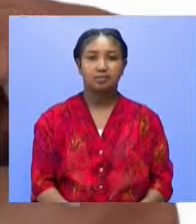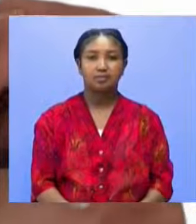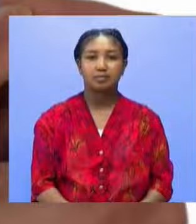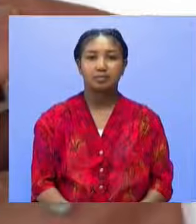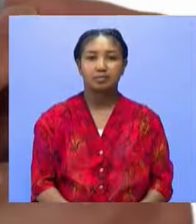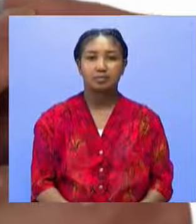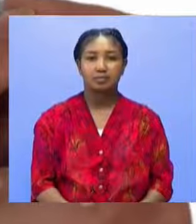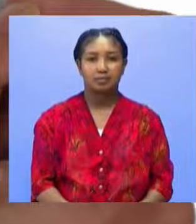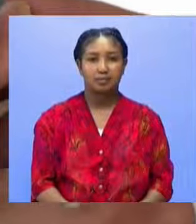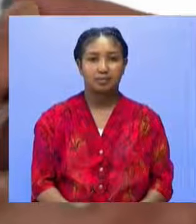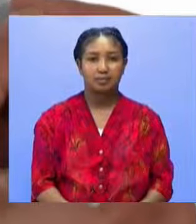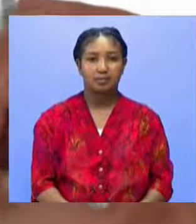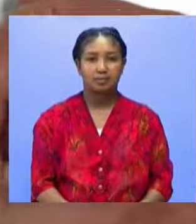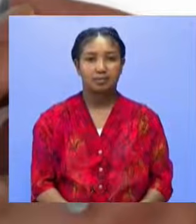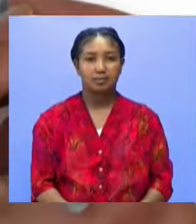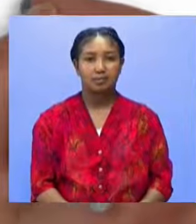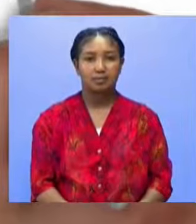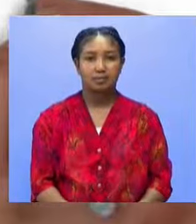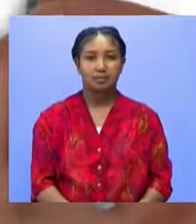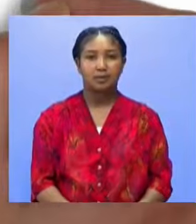and, yes,